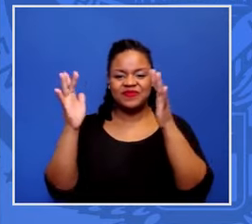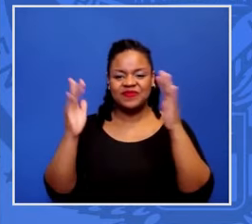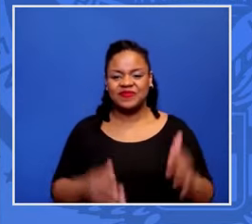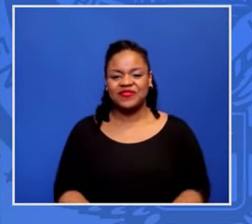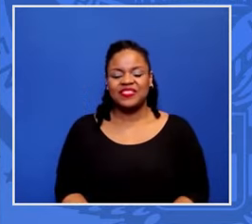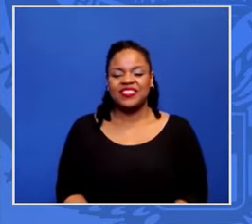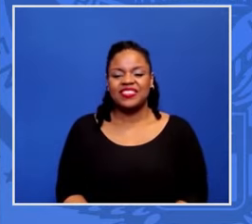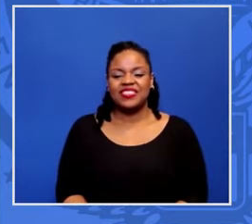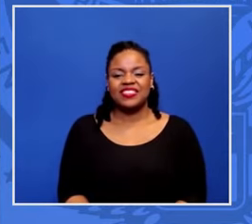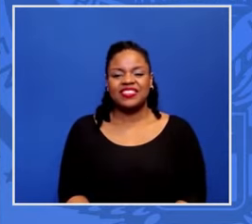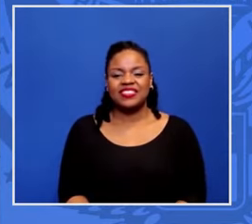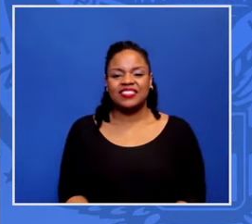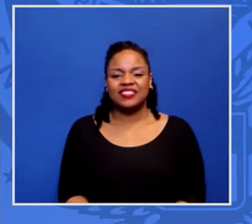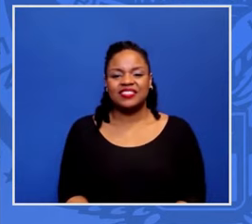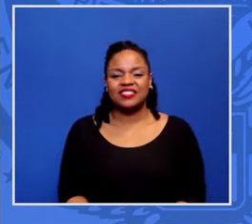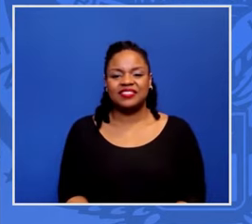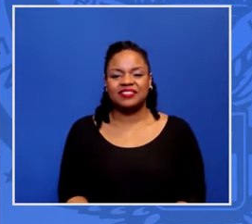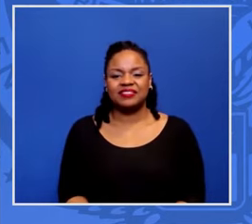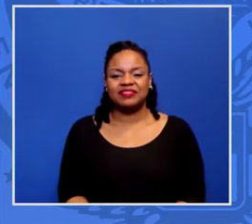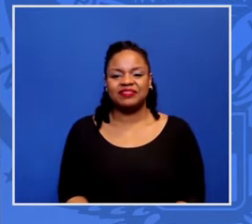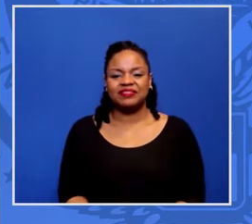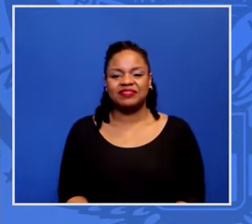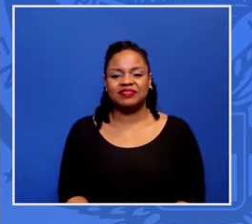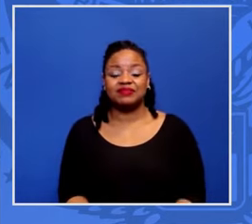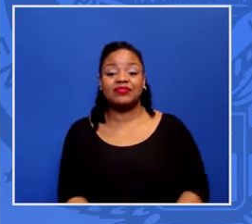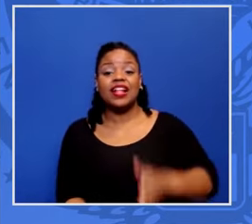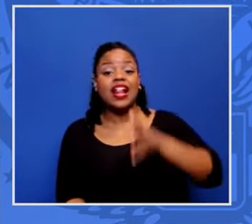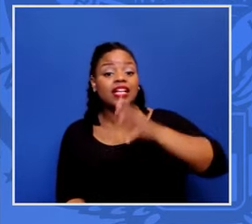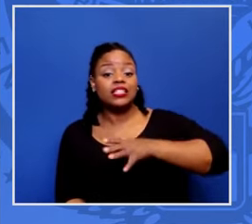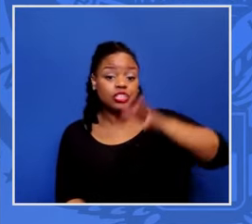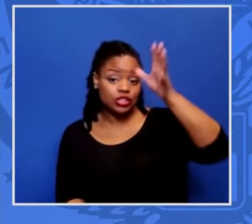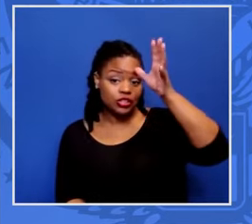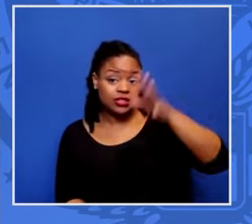Ladies and gentlemen, Katy Perry.